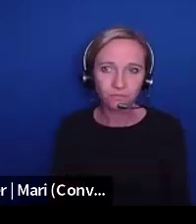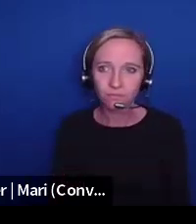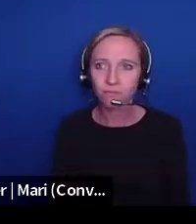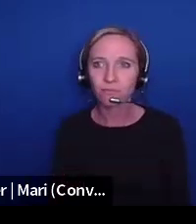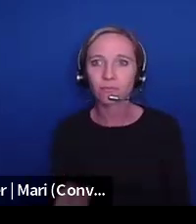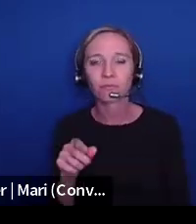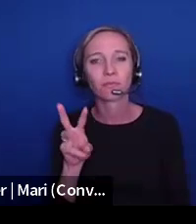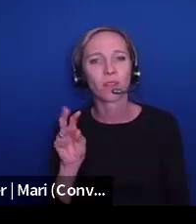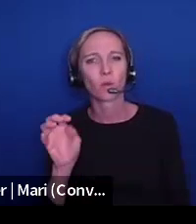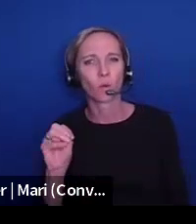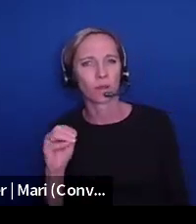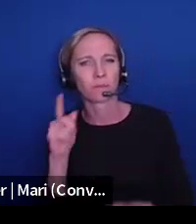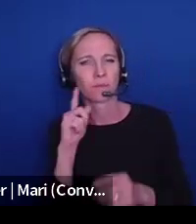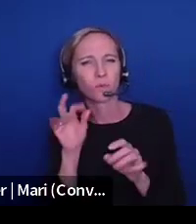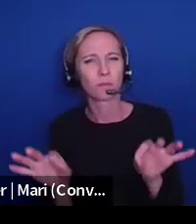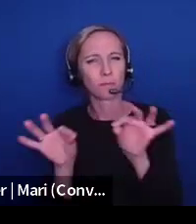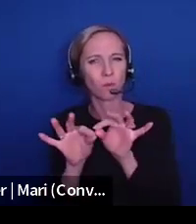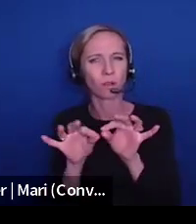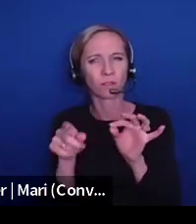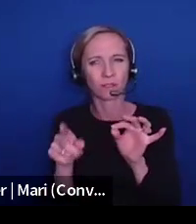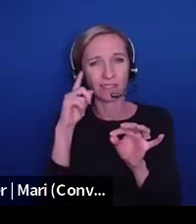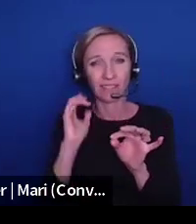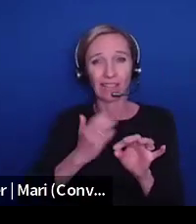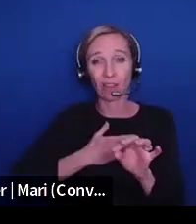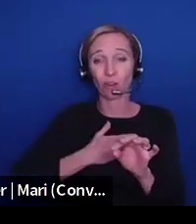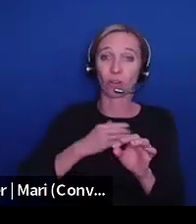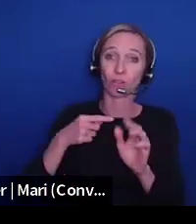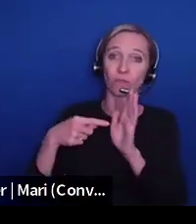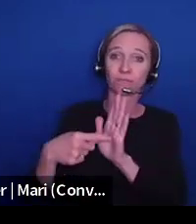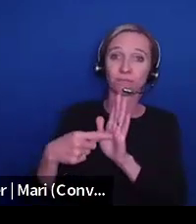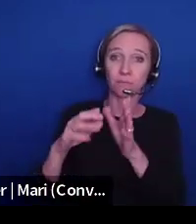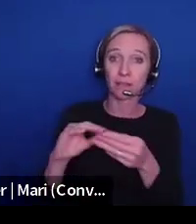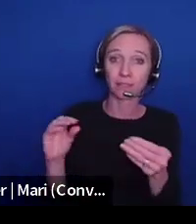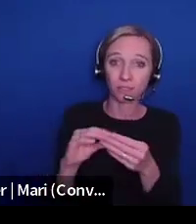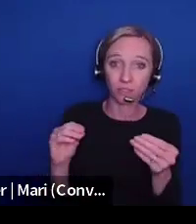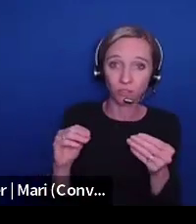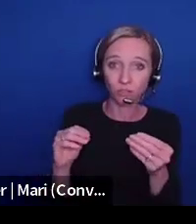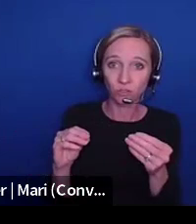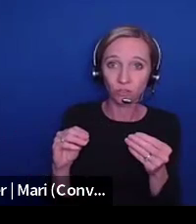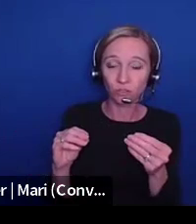It's very important, I think, that our message